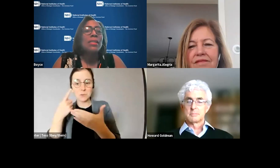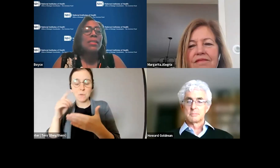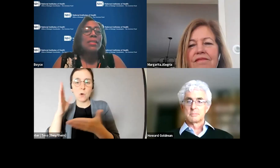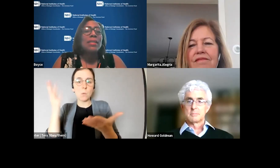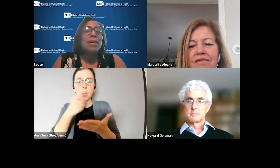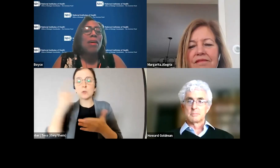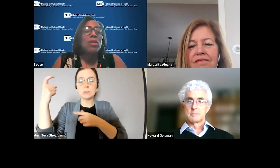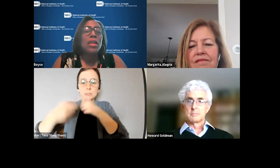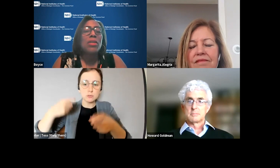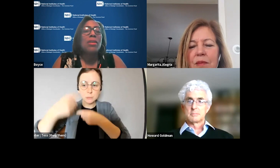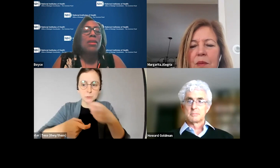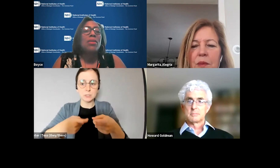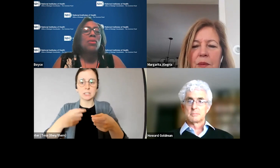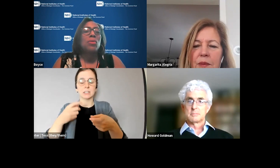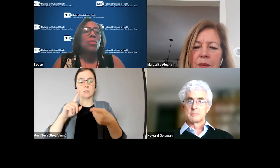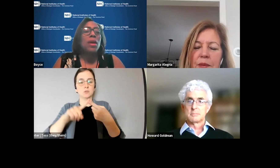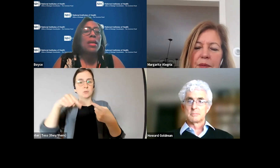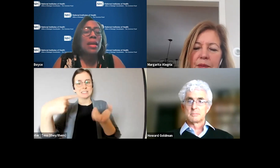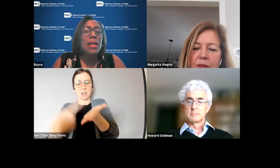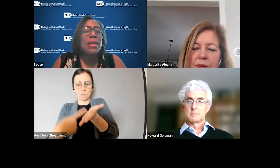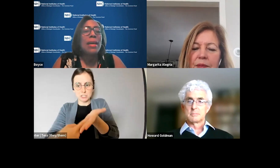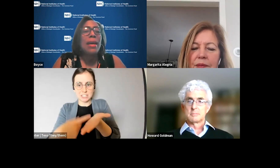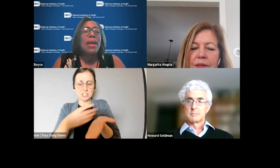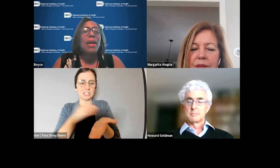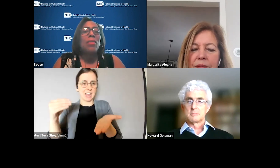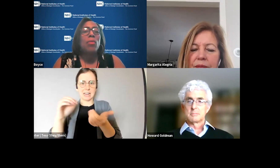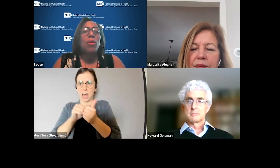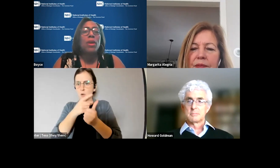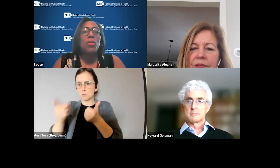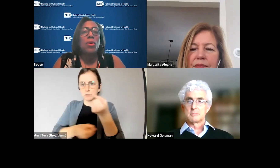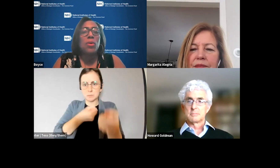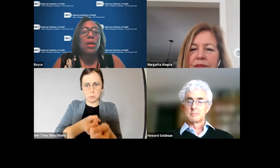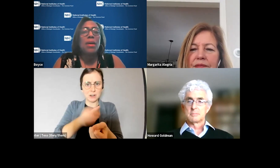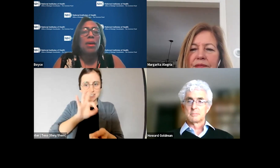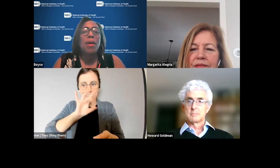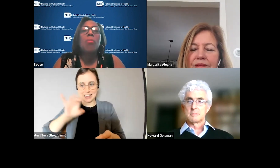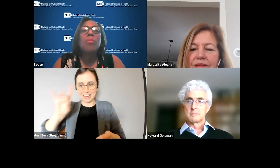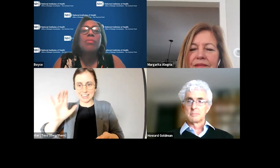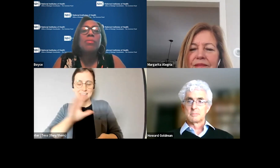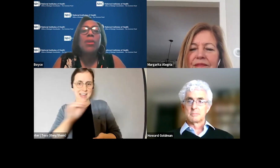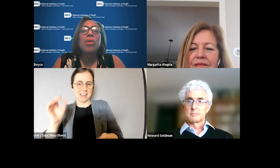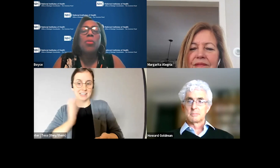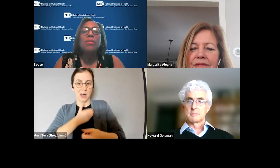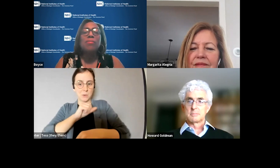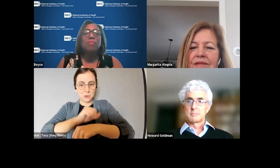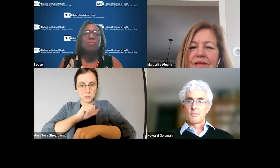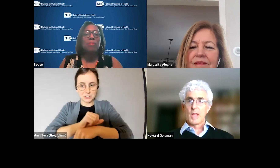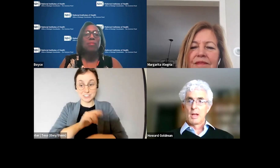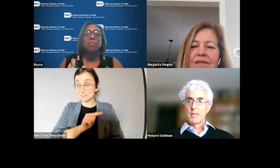to the conversation and to 988 and the work that you do. Dr.